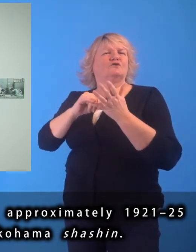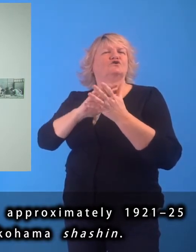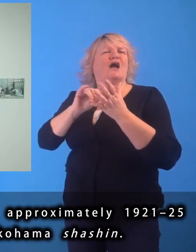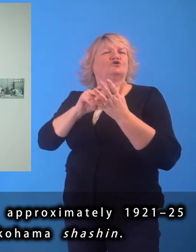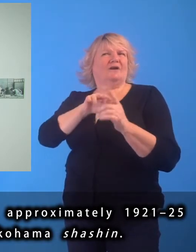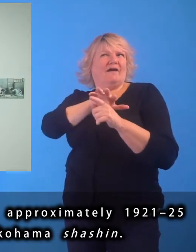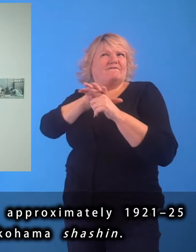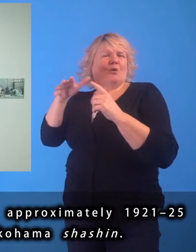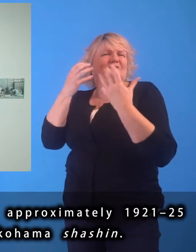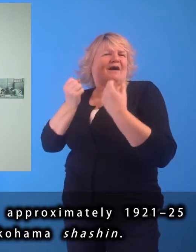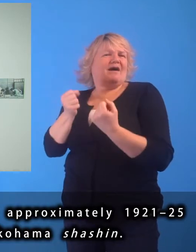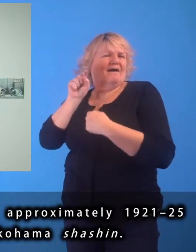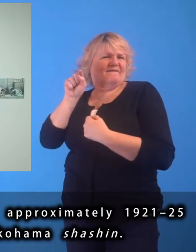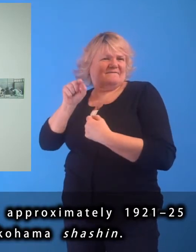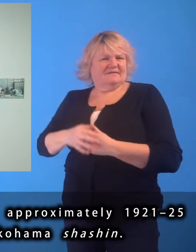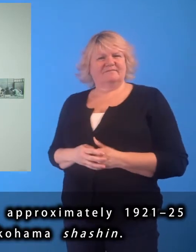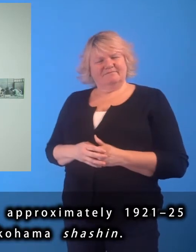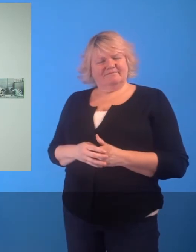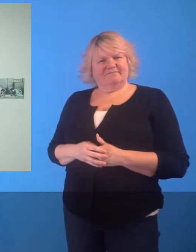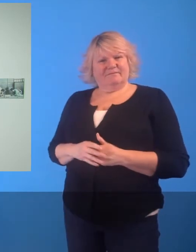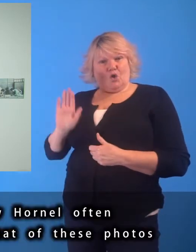Yokohama shashin.